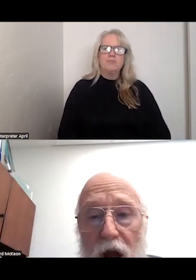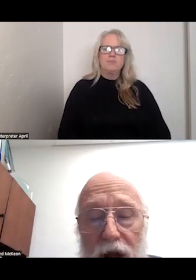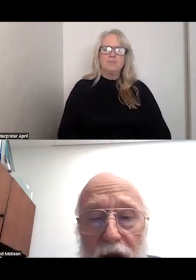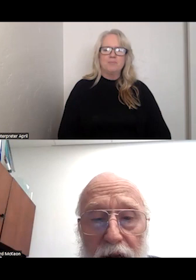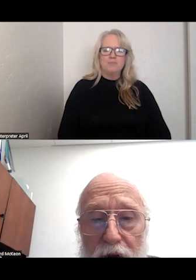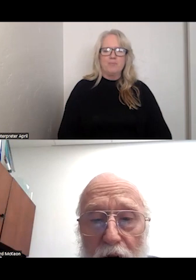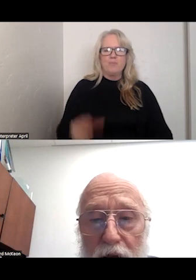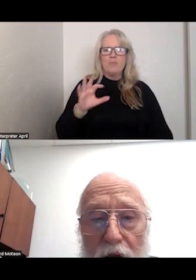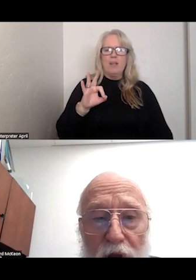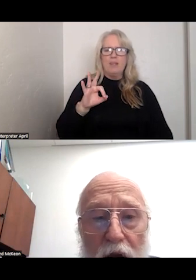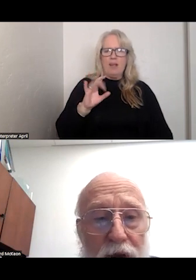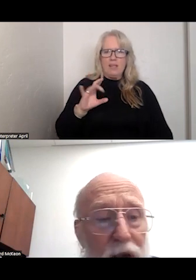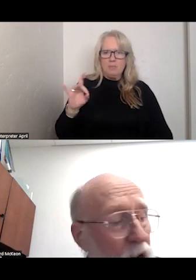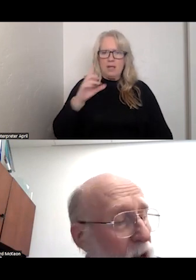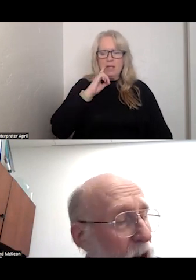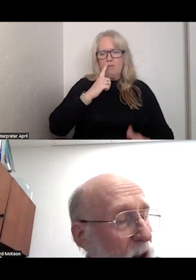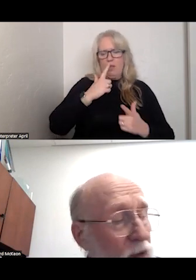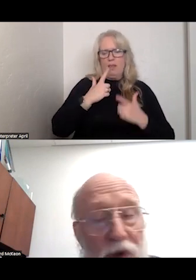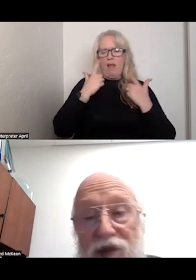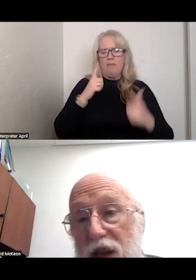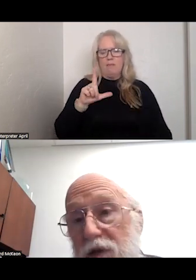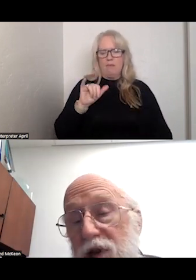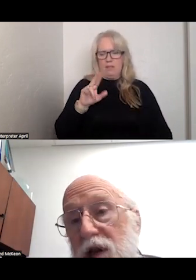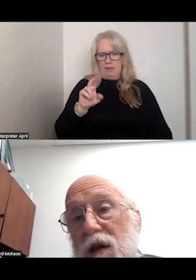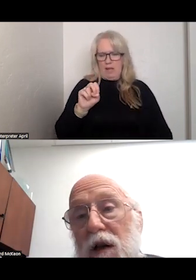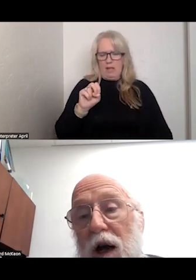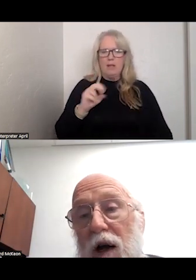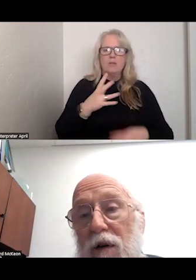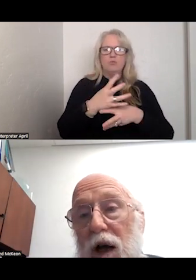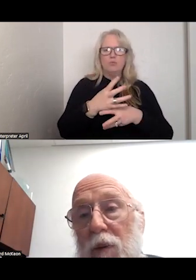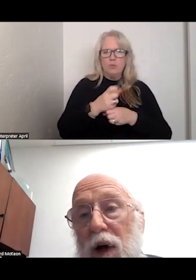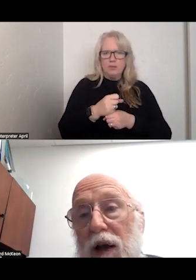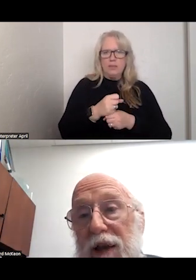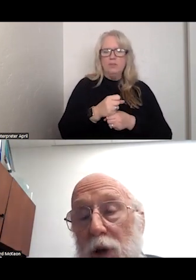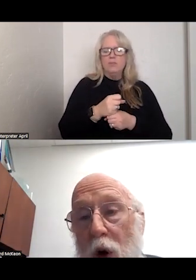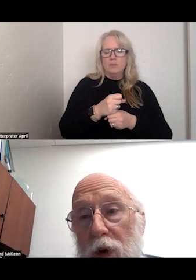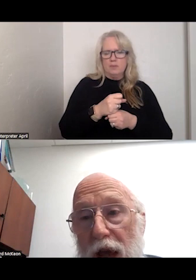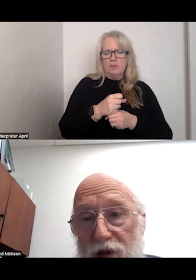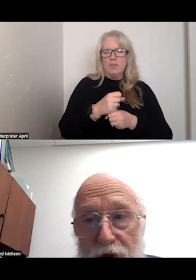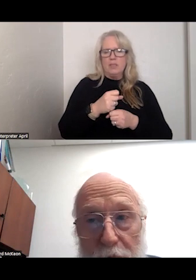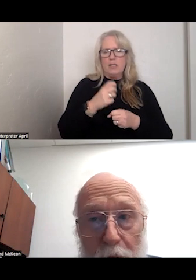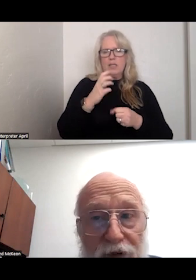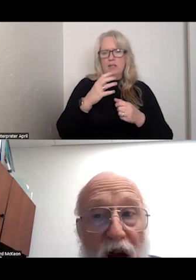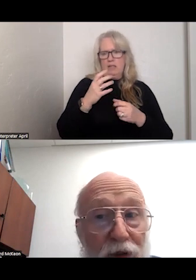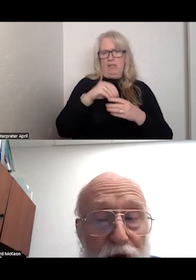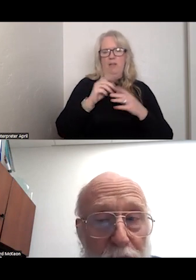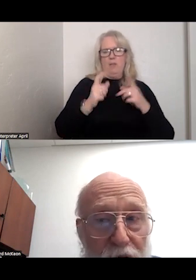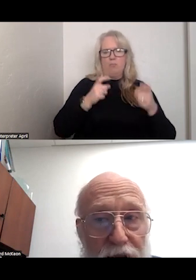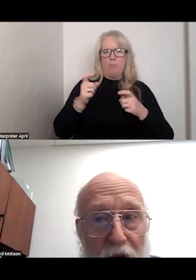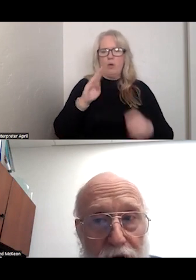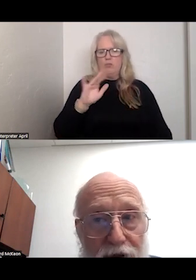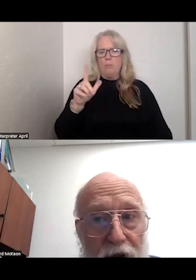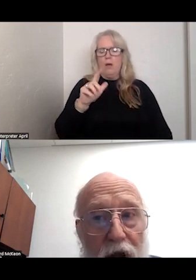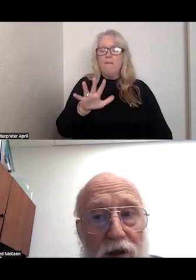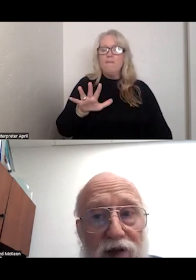the 988 Lifeline received in the appropriations bill $500